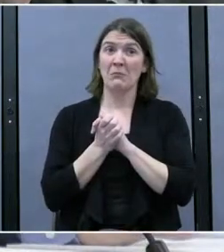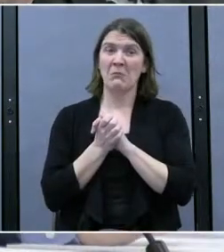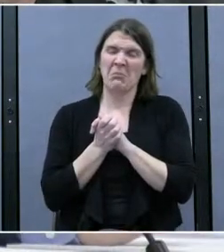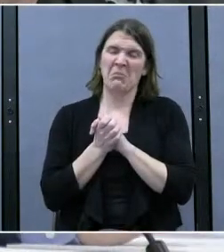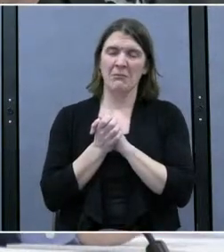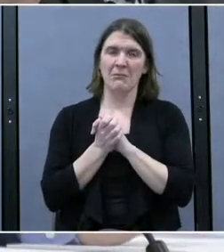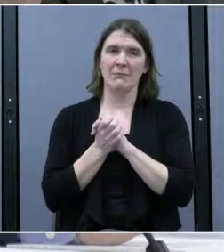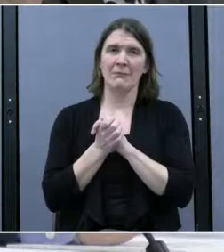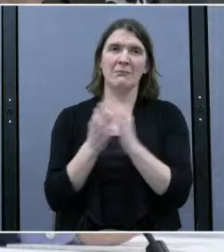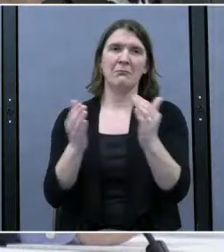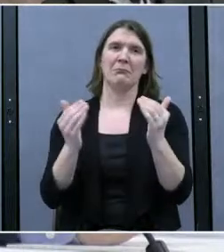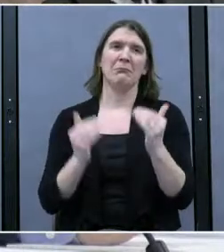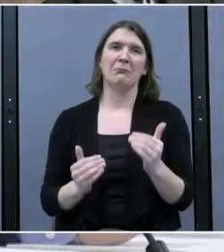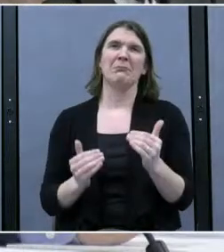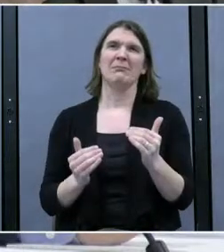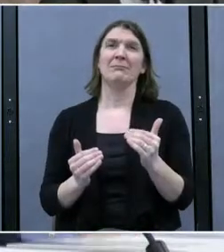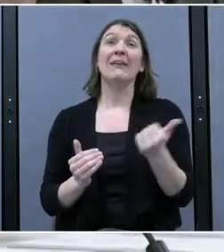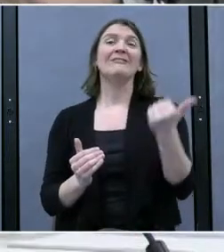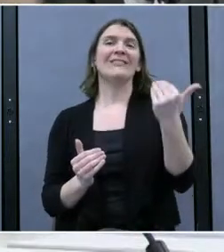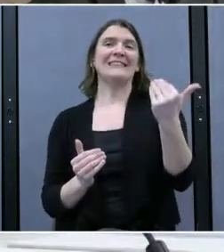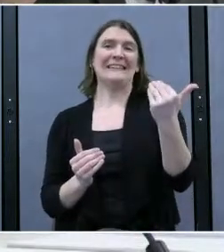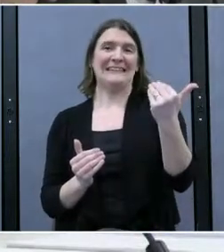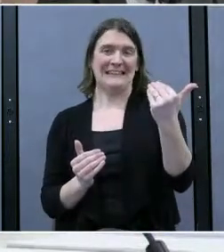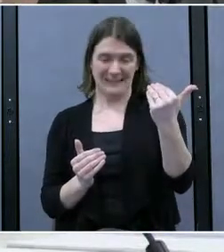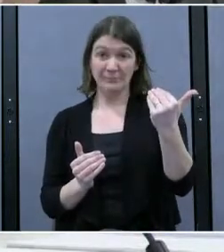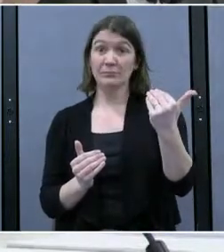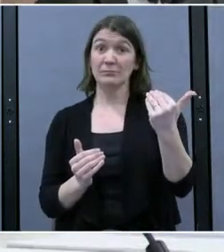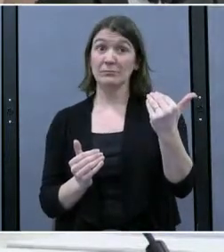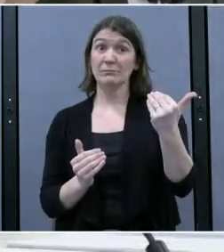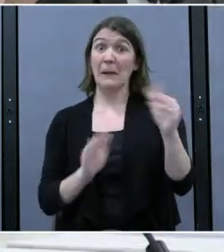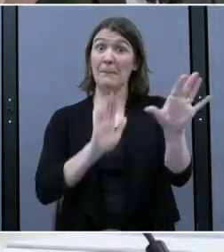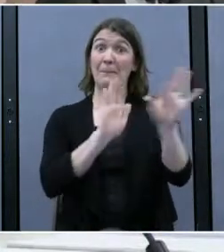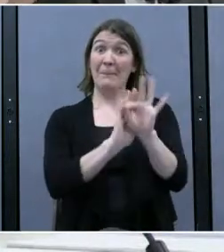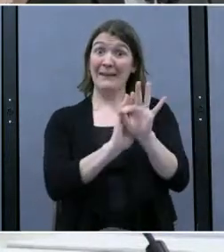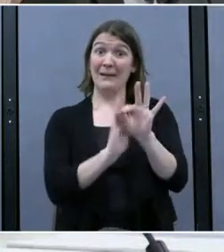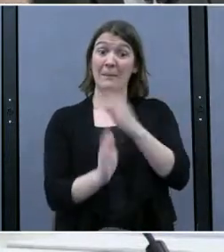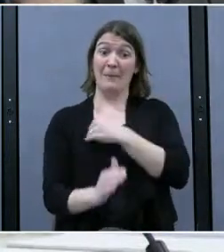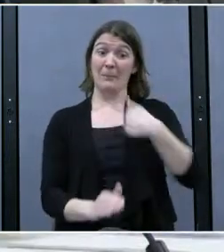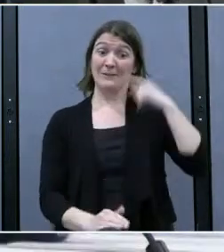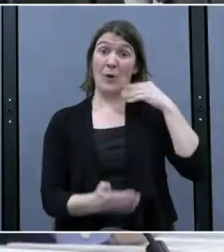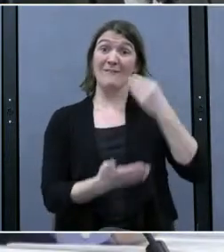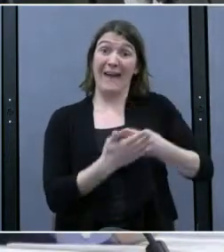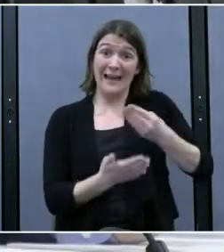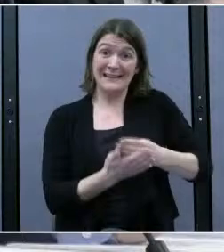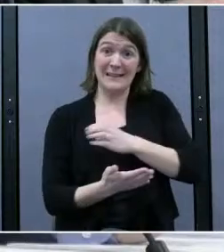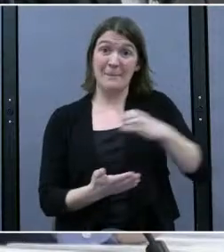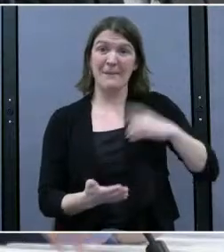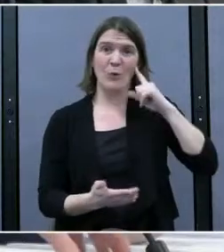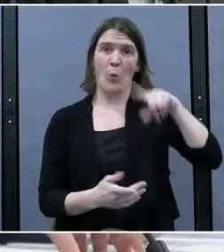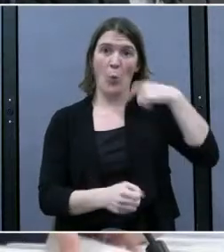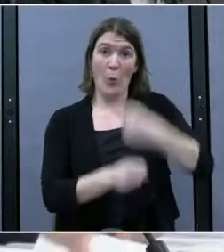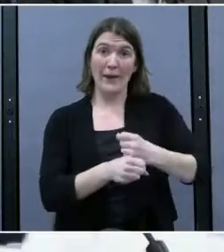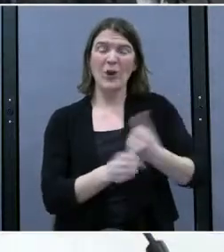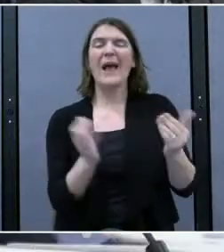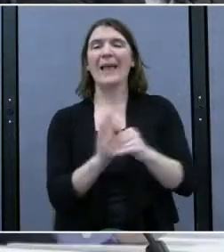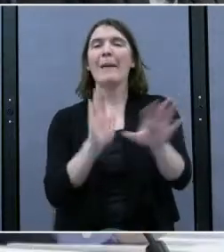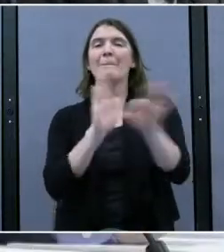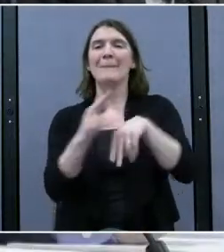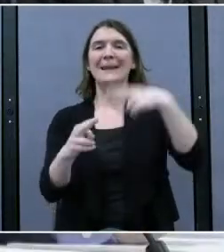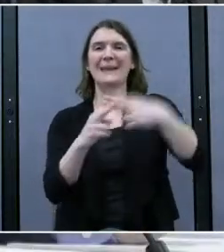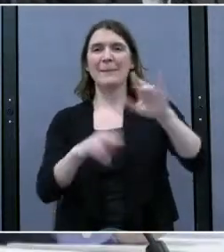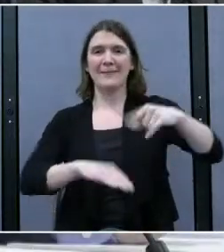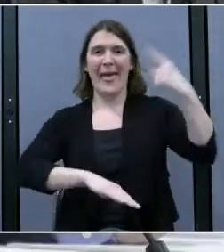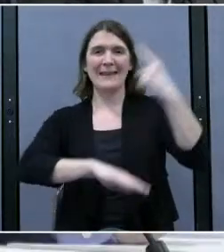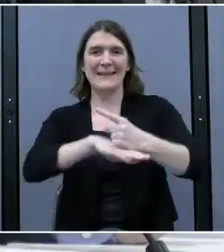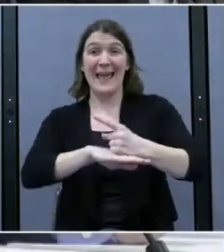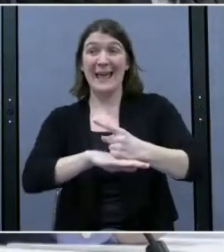Article 15, to see if the town will elect or appoint members to the Town Finance Committee for a term of 1 year, members to be nominated from the floor.